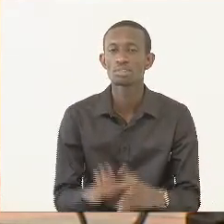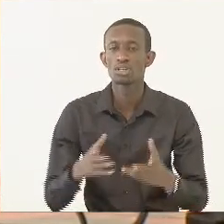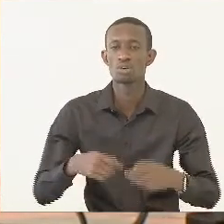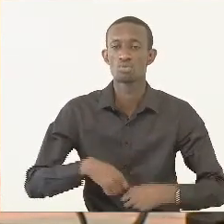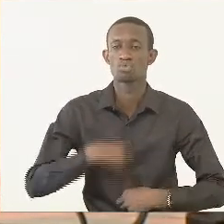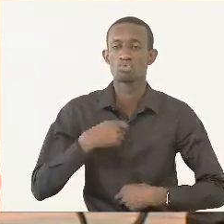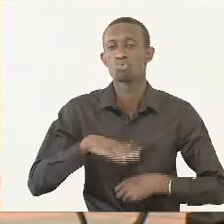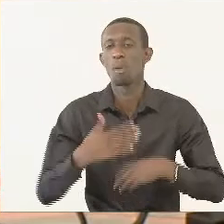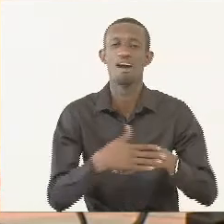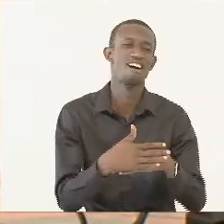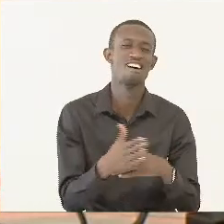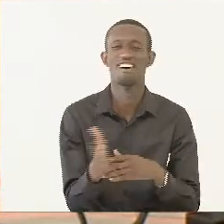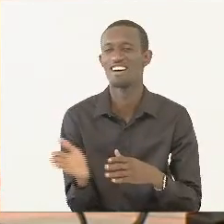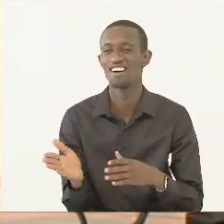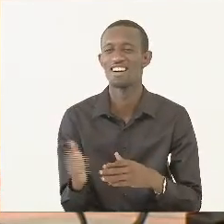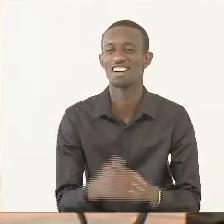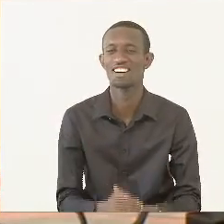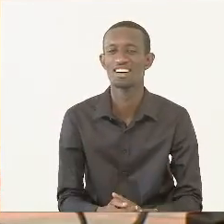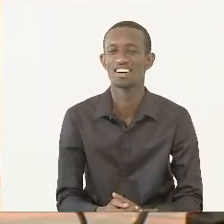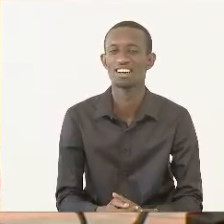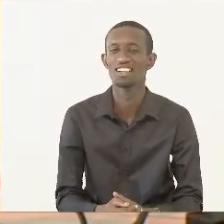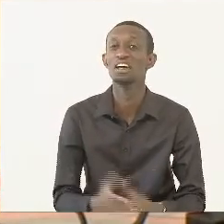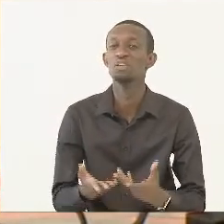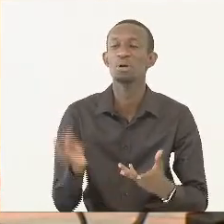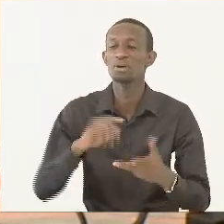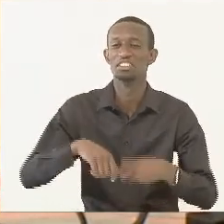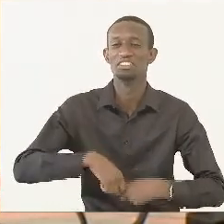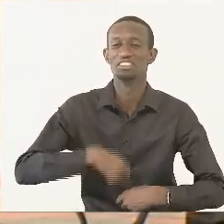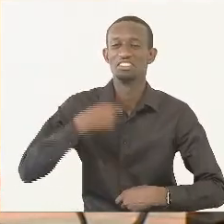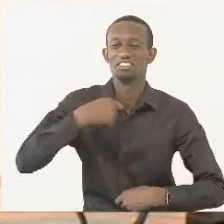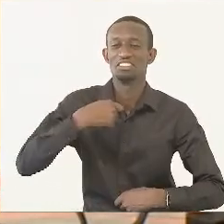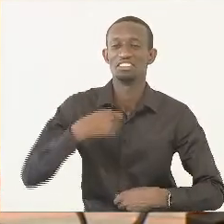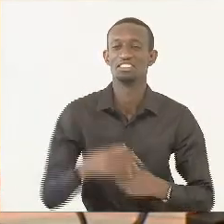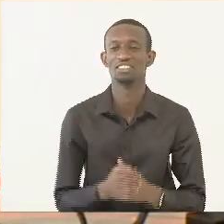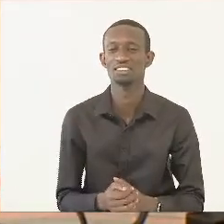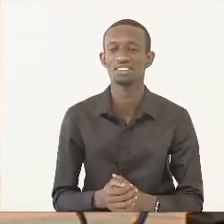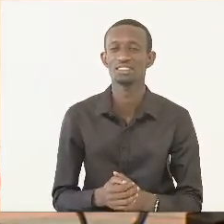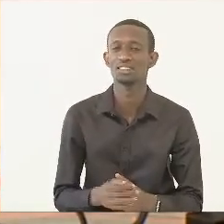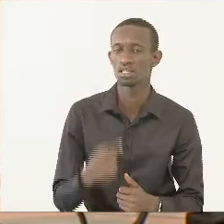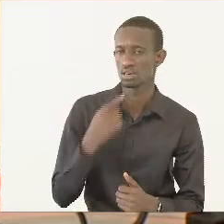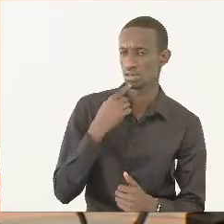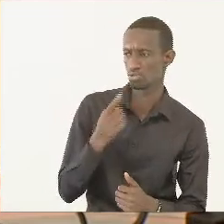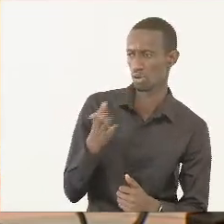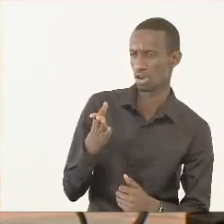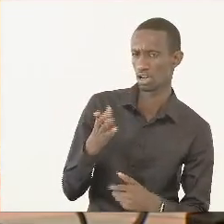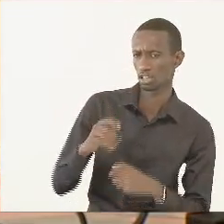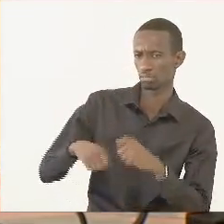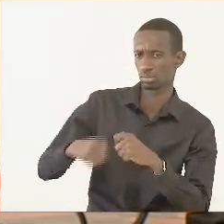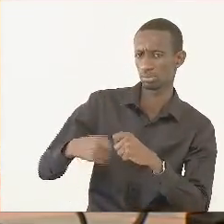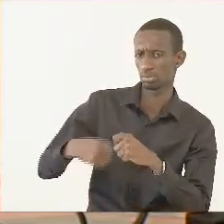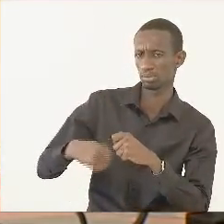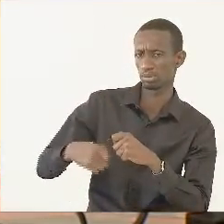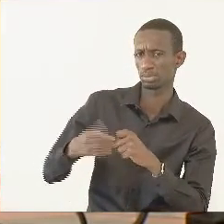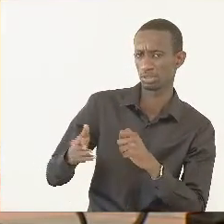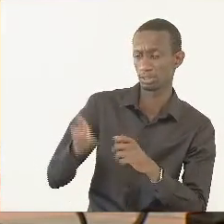And then it opens. Then we zip it up again. We said that that machine within the